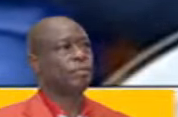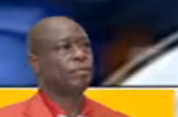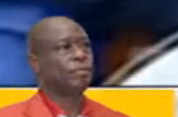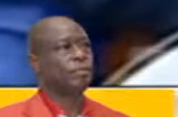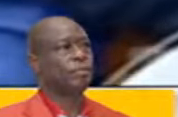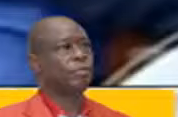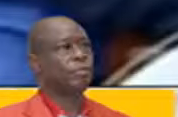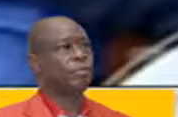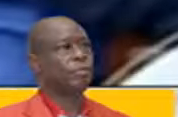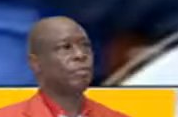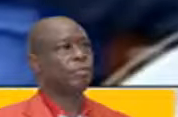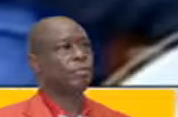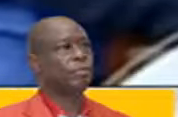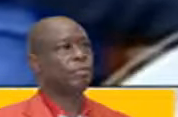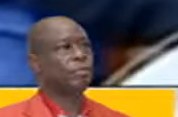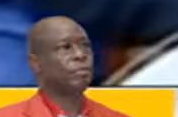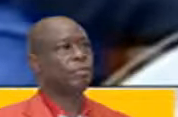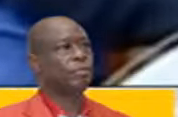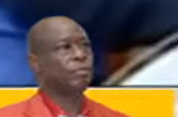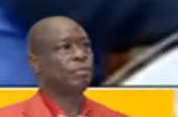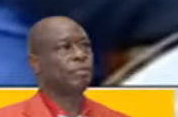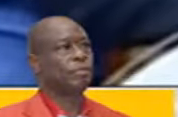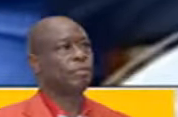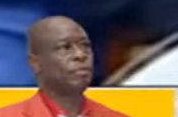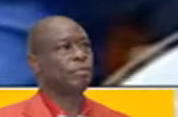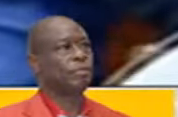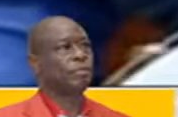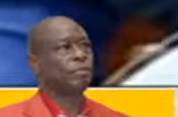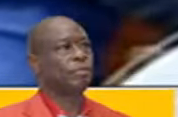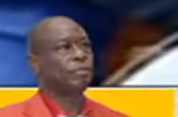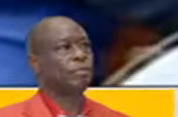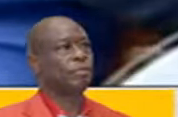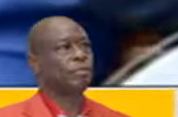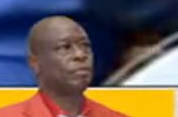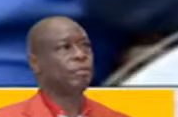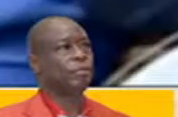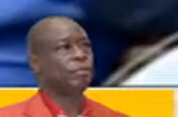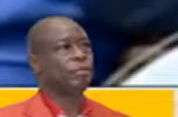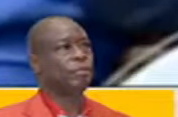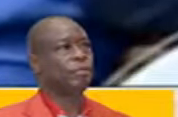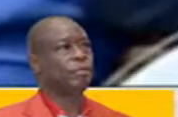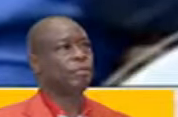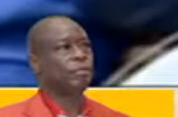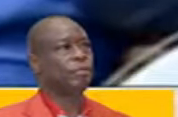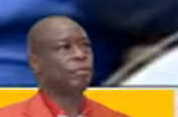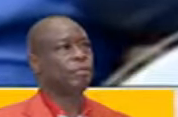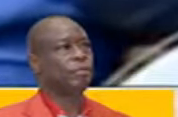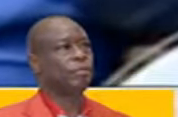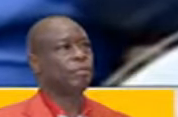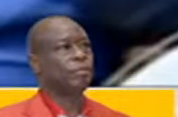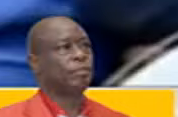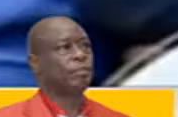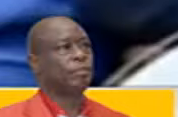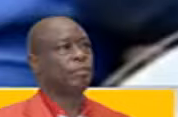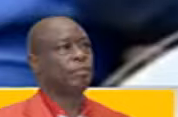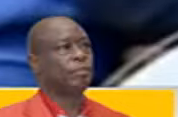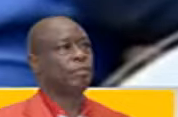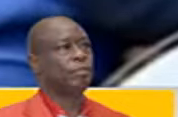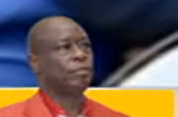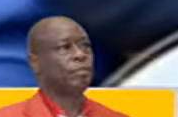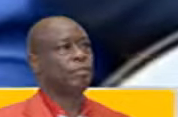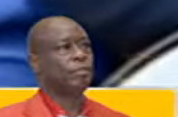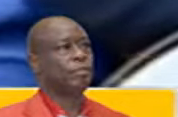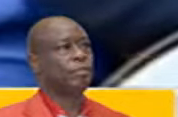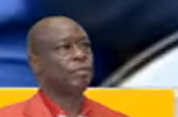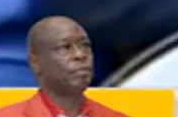area. In that area, and our evidence is contained in the affidavit of Ms. Mercy Wanjau. Where is this